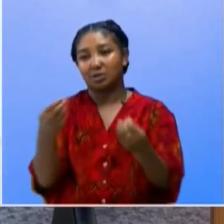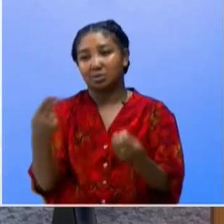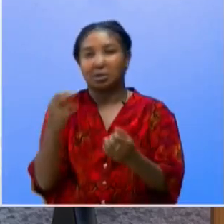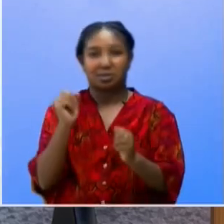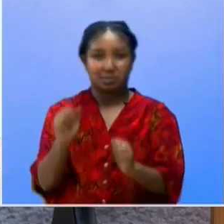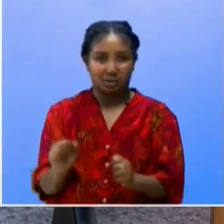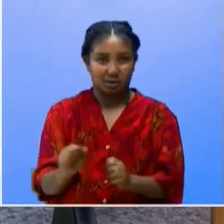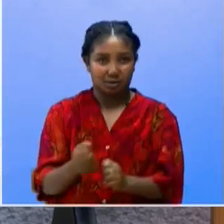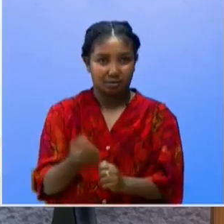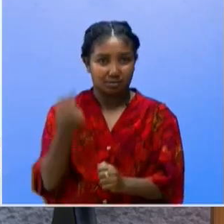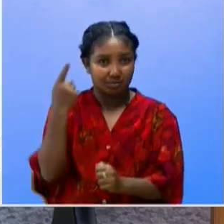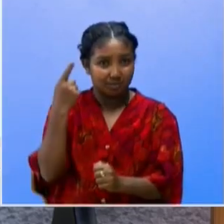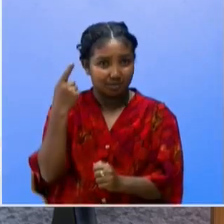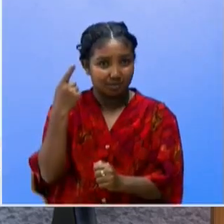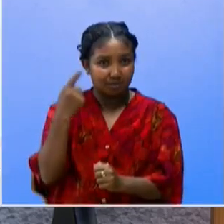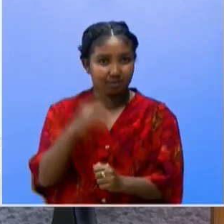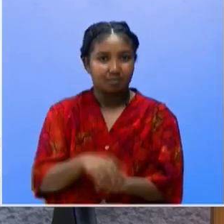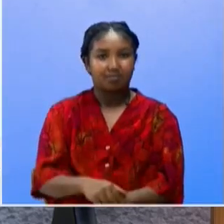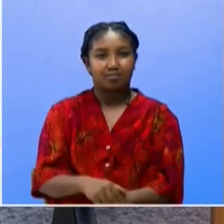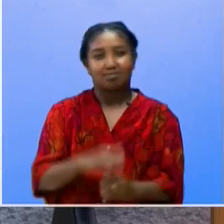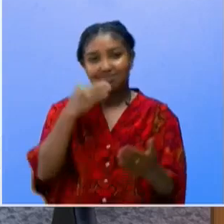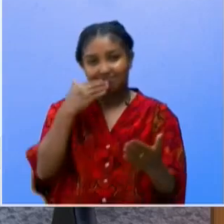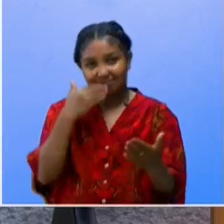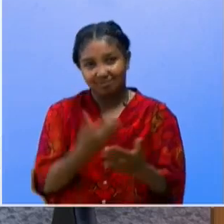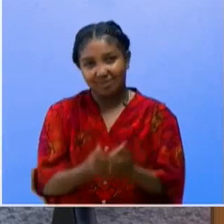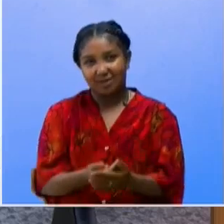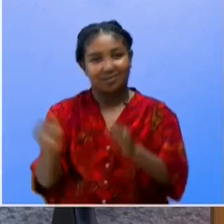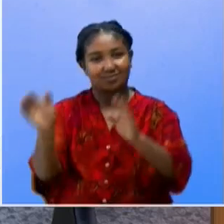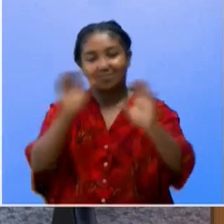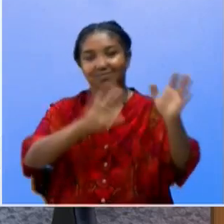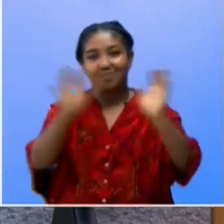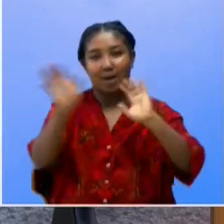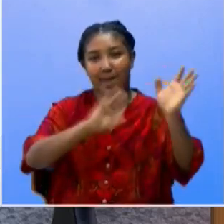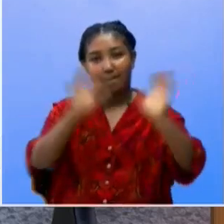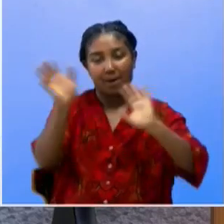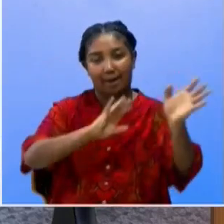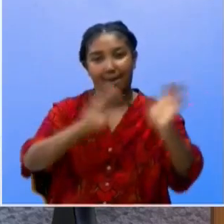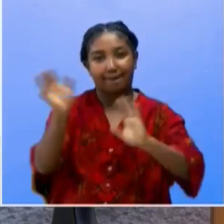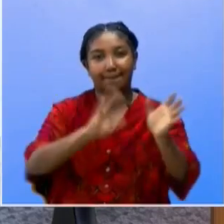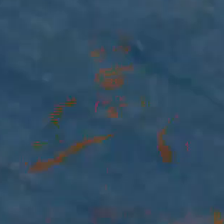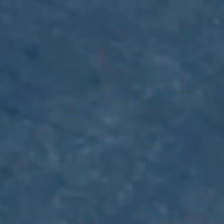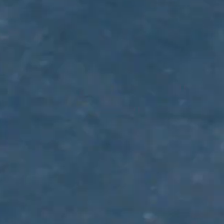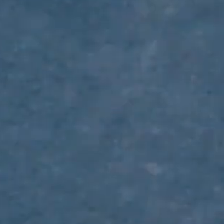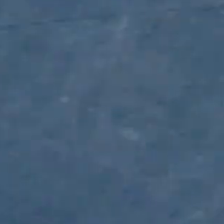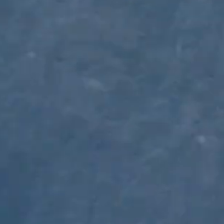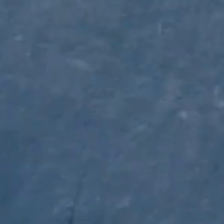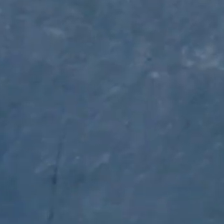objects. Am I right? That's all, student. Thank you. Bye-bye.